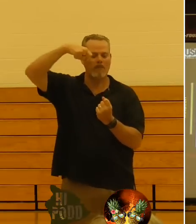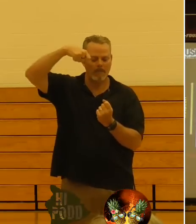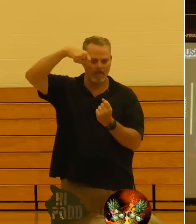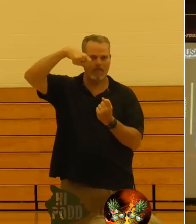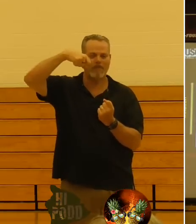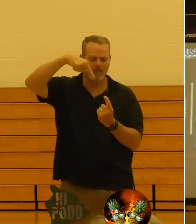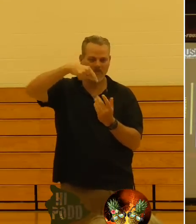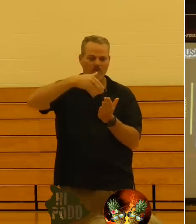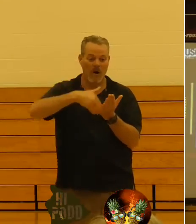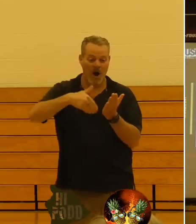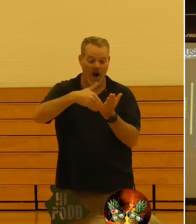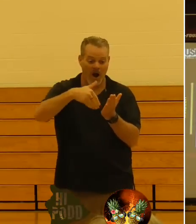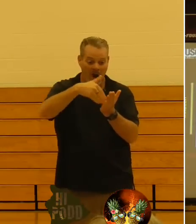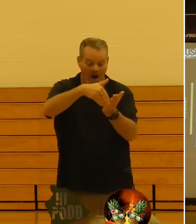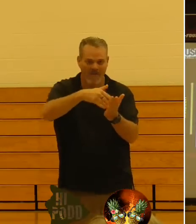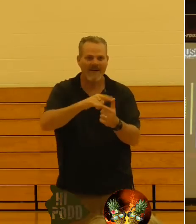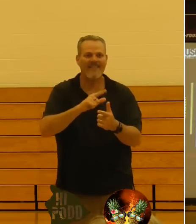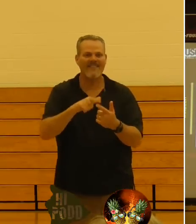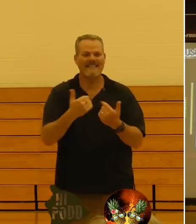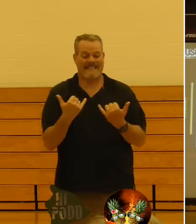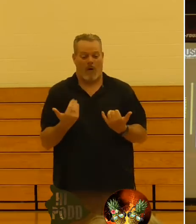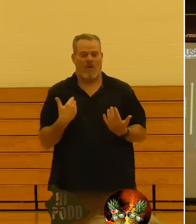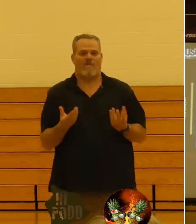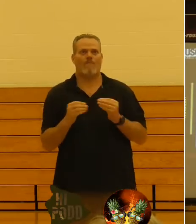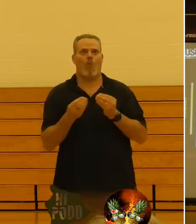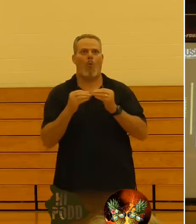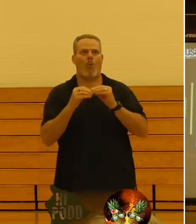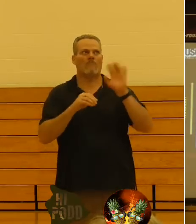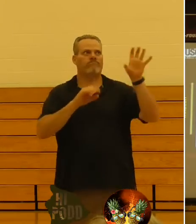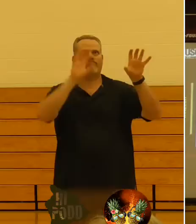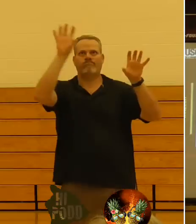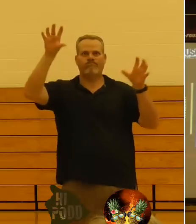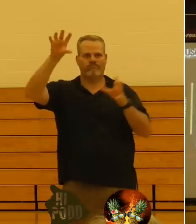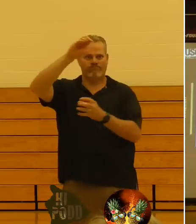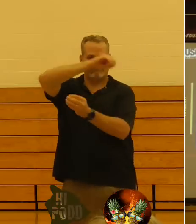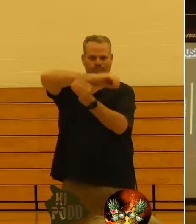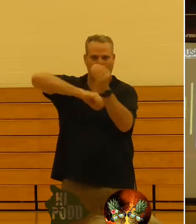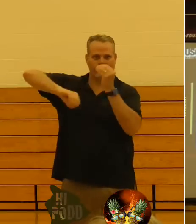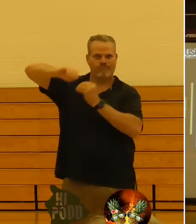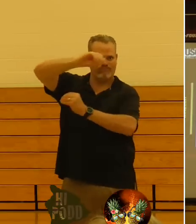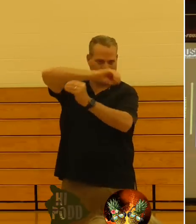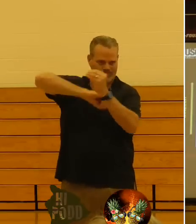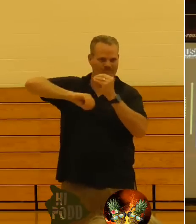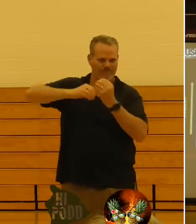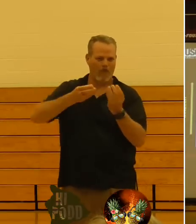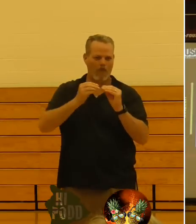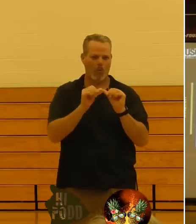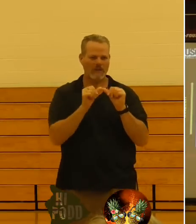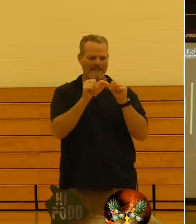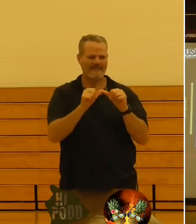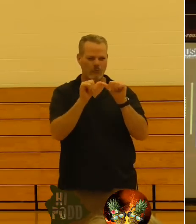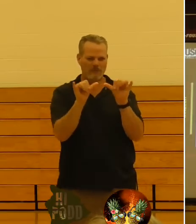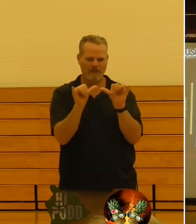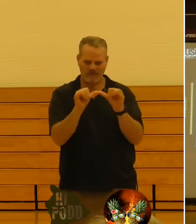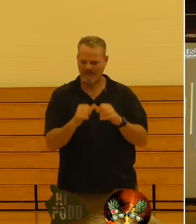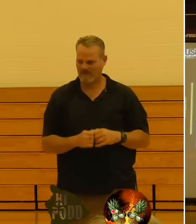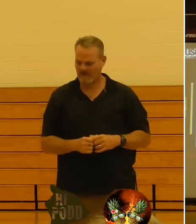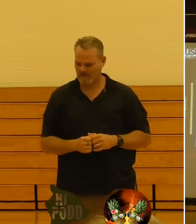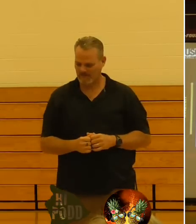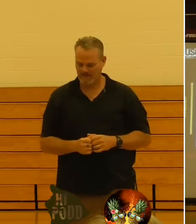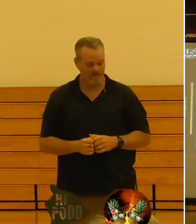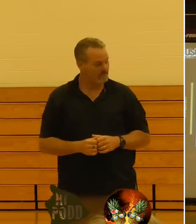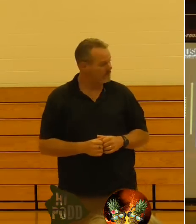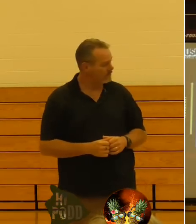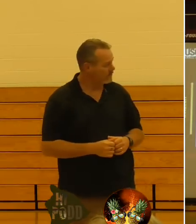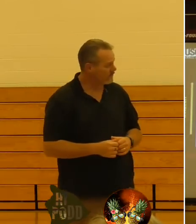up in the air where we could get continuous measurements. So you can see Mauna Loa's, after the 84 eruption, built up and